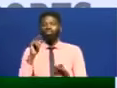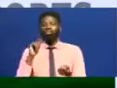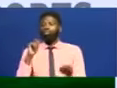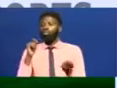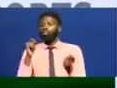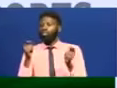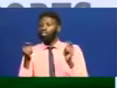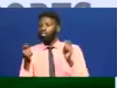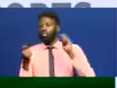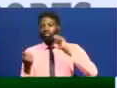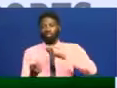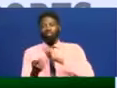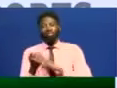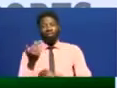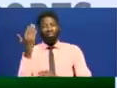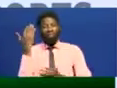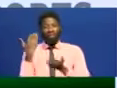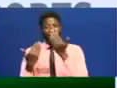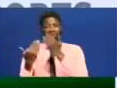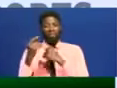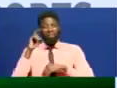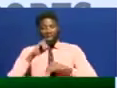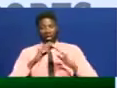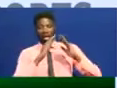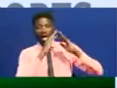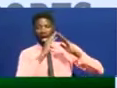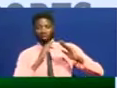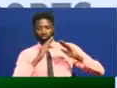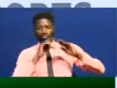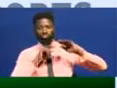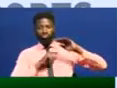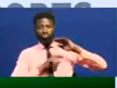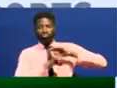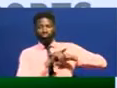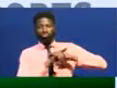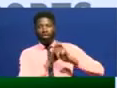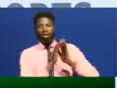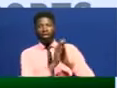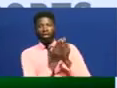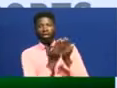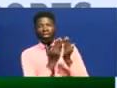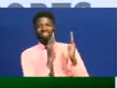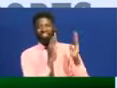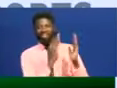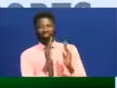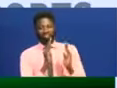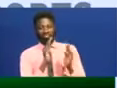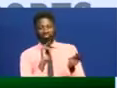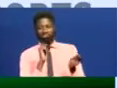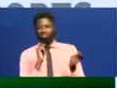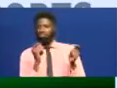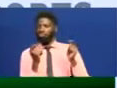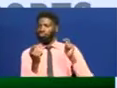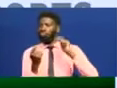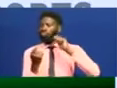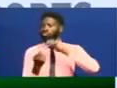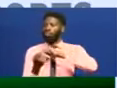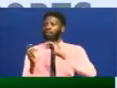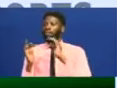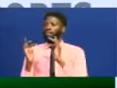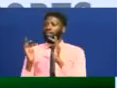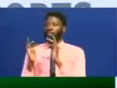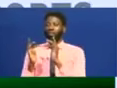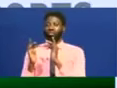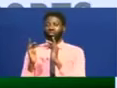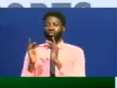a physical library to virtual digital library through the